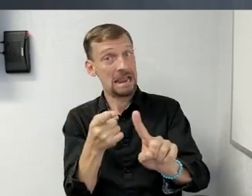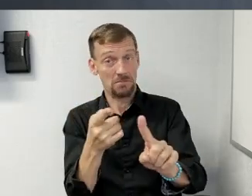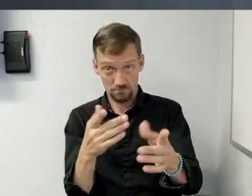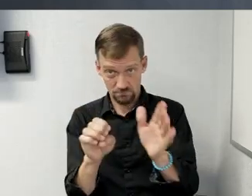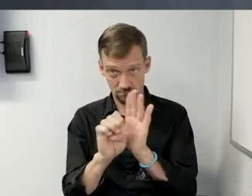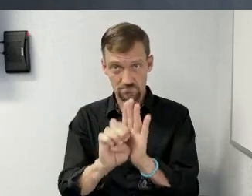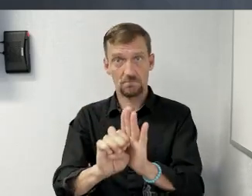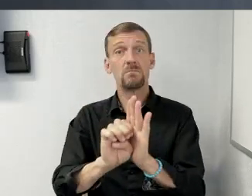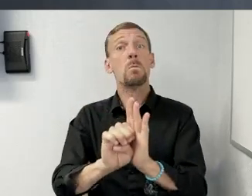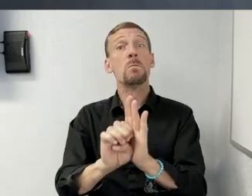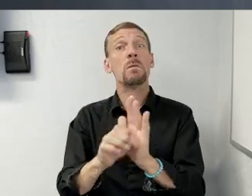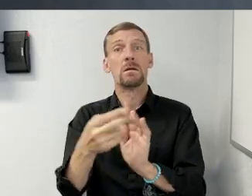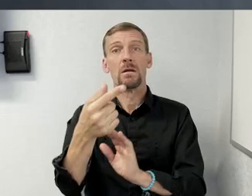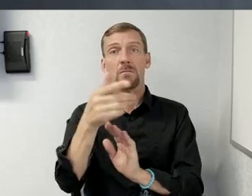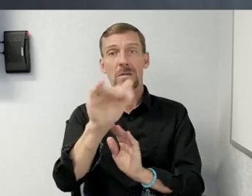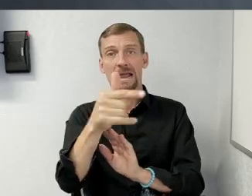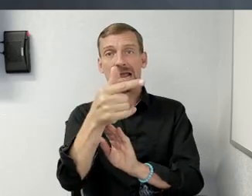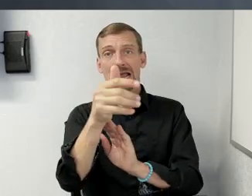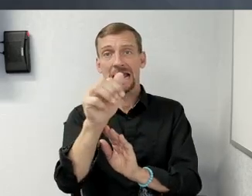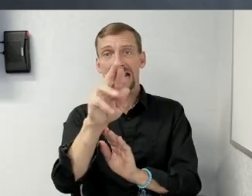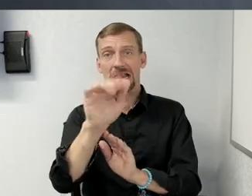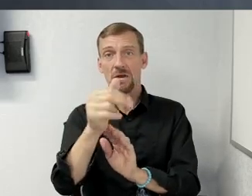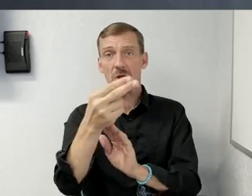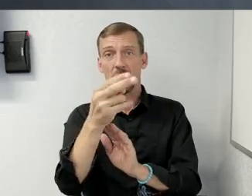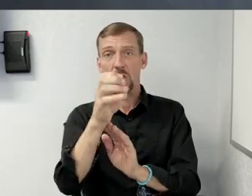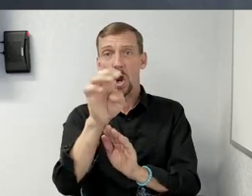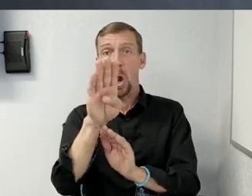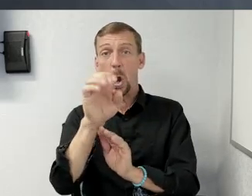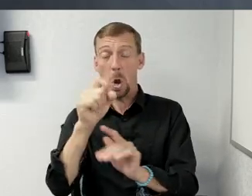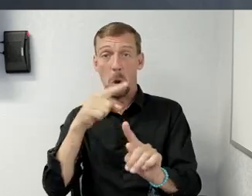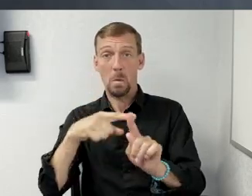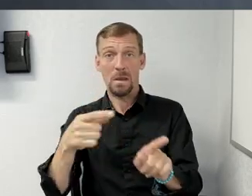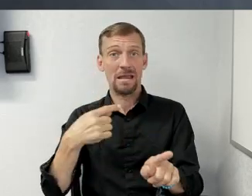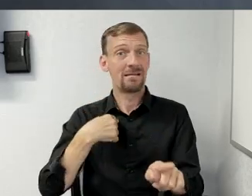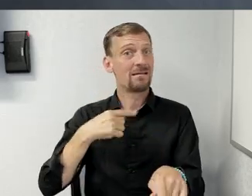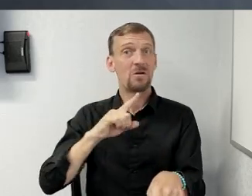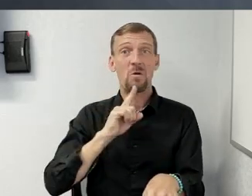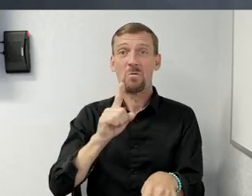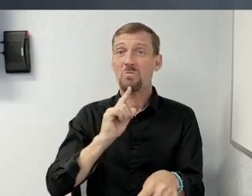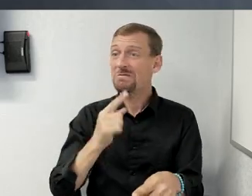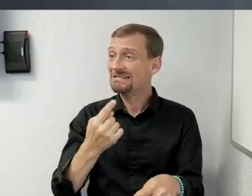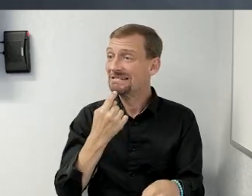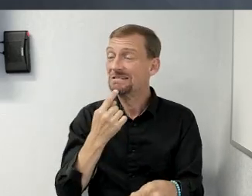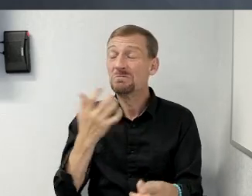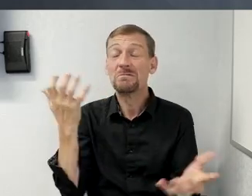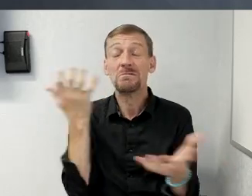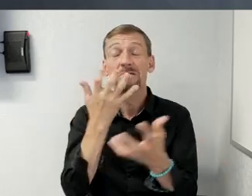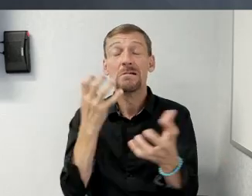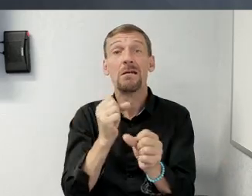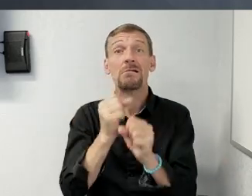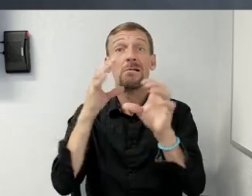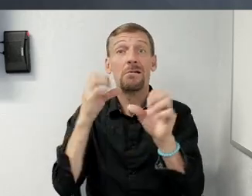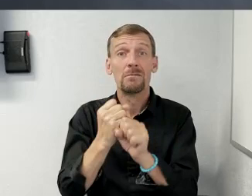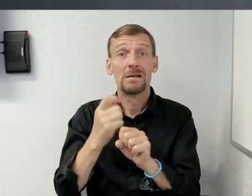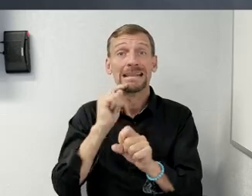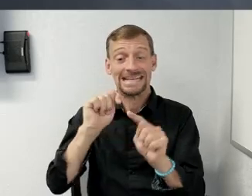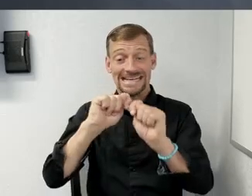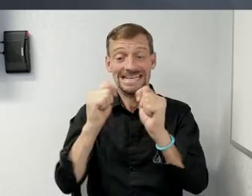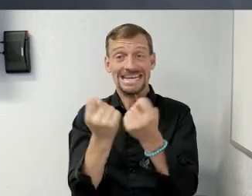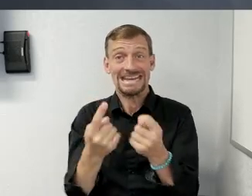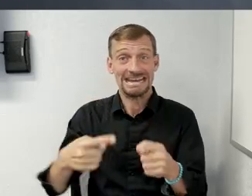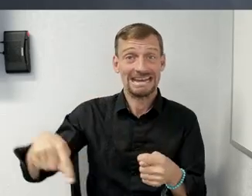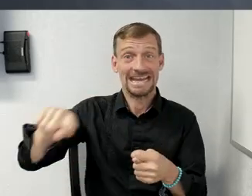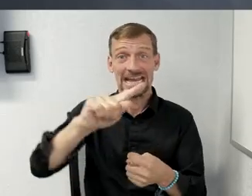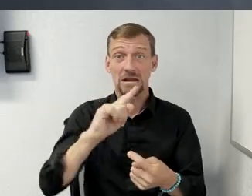Gary Herbst. And I can't say enough about the executive team leading. It is a total